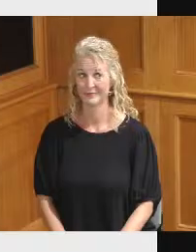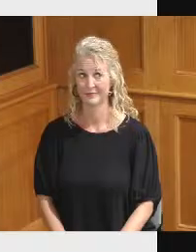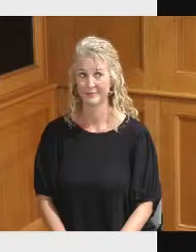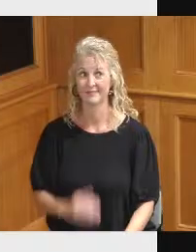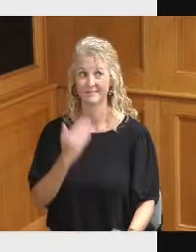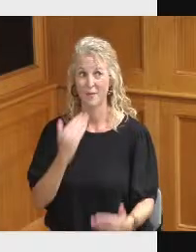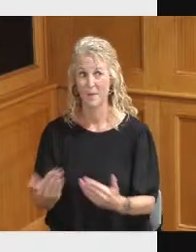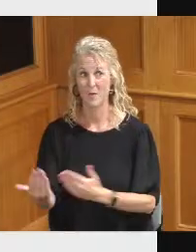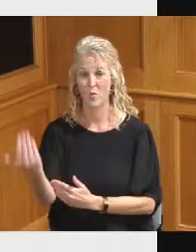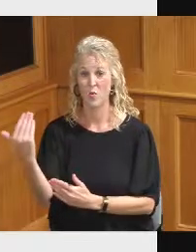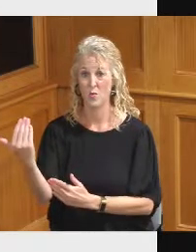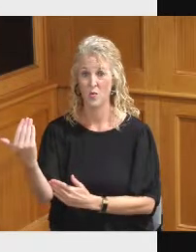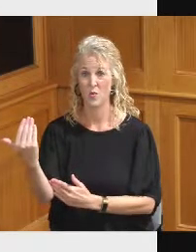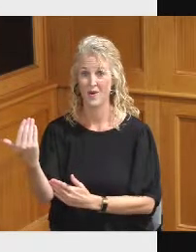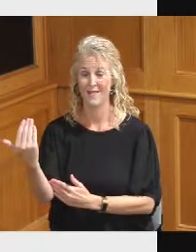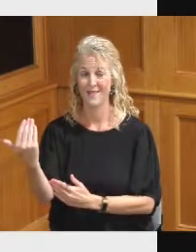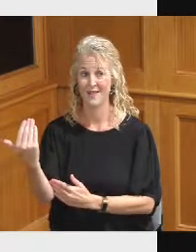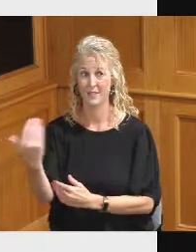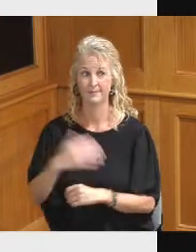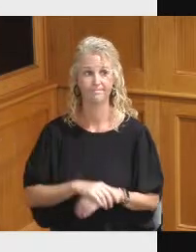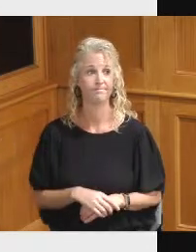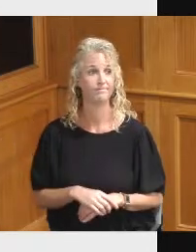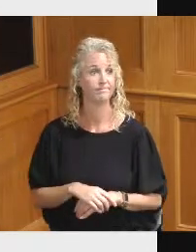Good morning. Good morning.